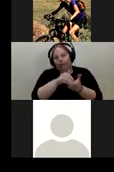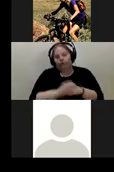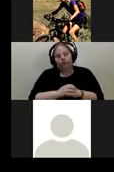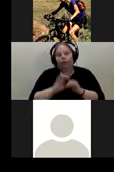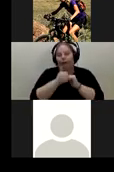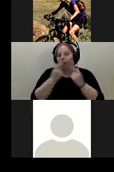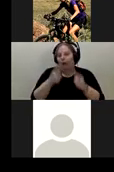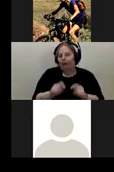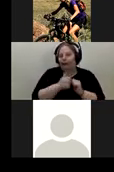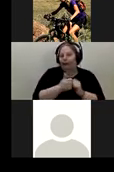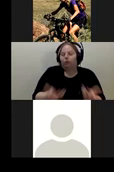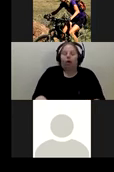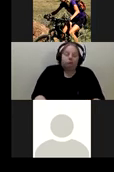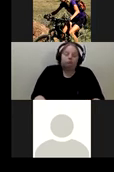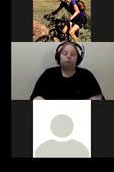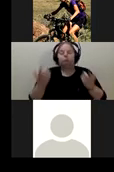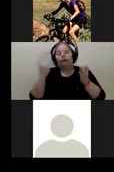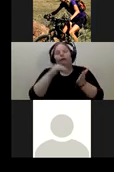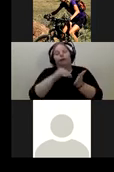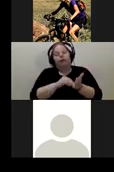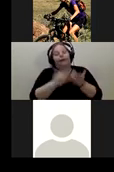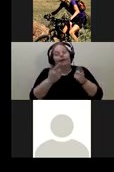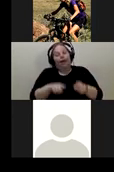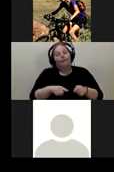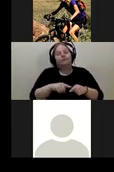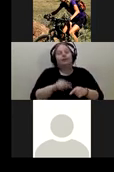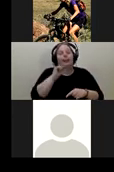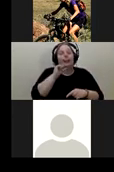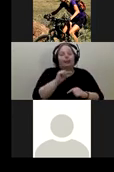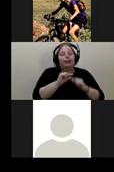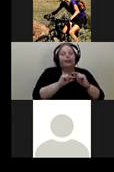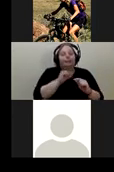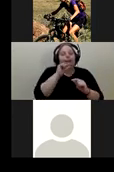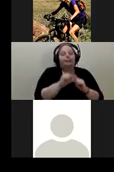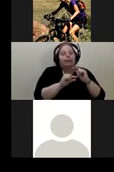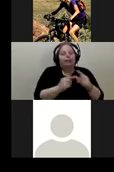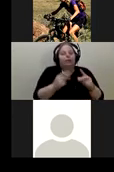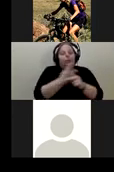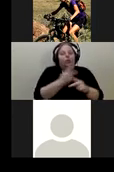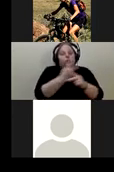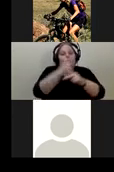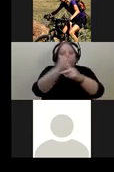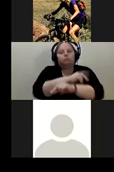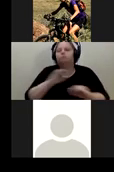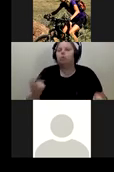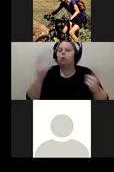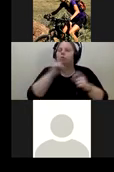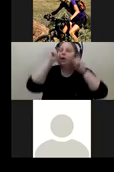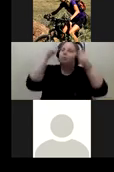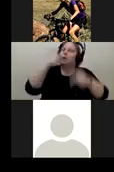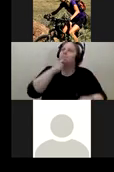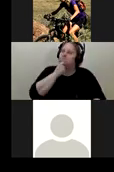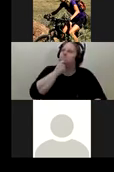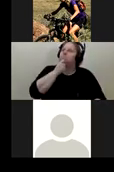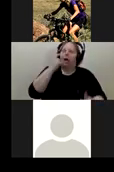it happen? Well, it happens again with one tiny rationalization building on another. No one gets up and just says, you know what? I think